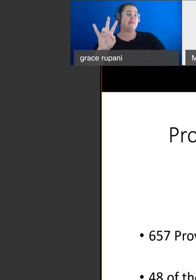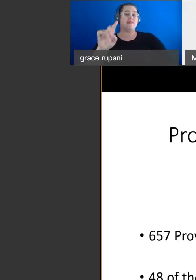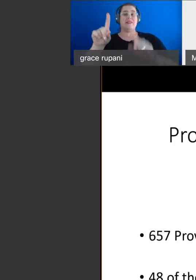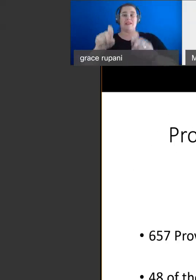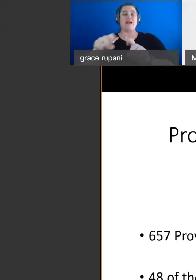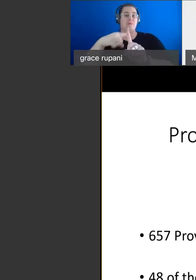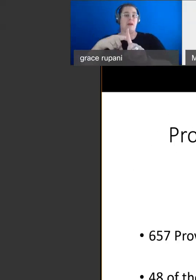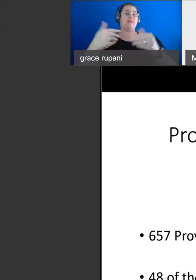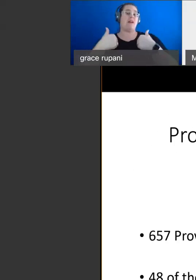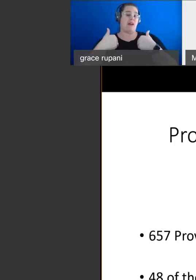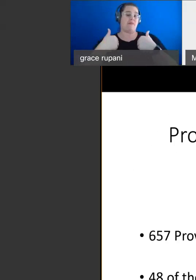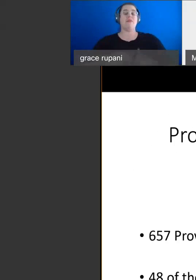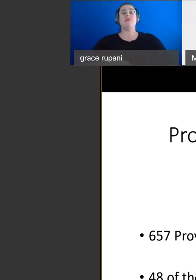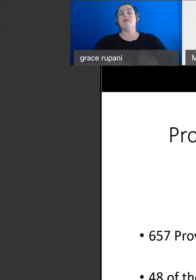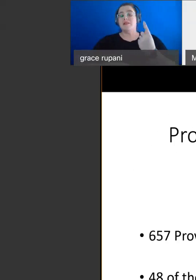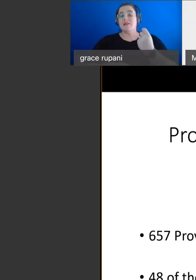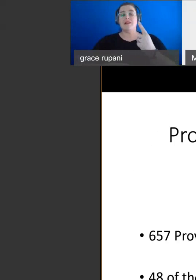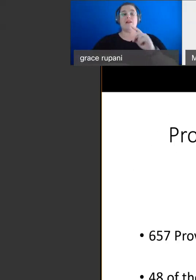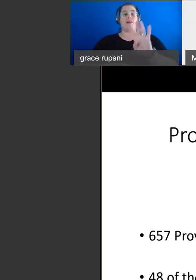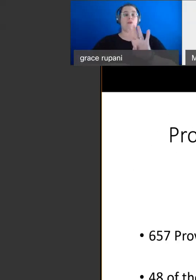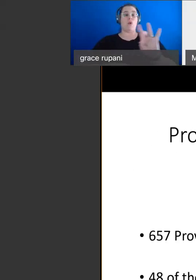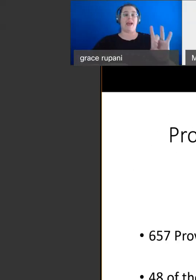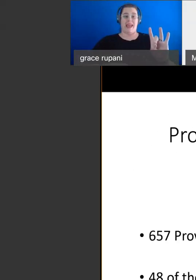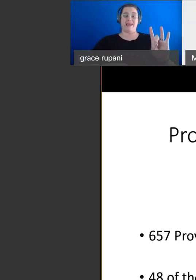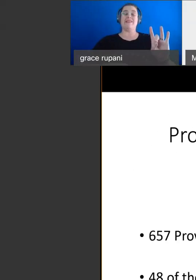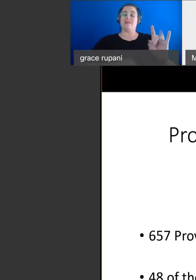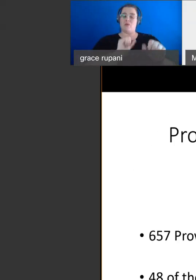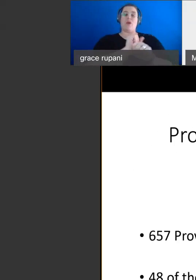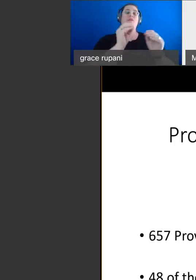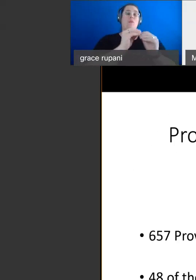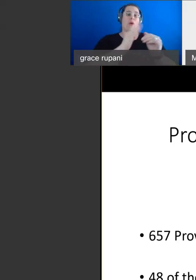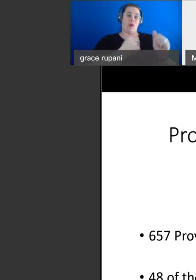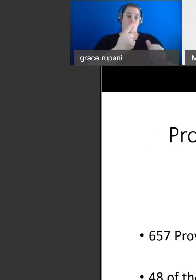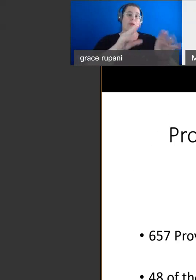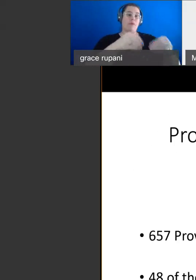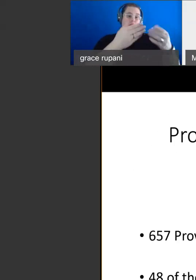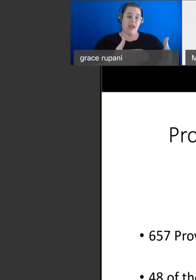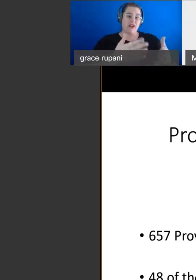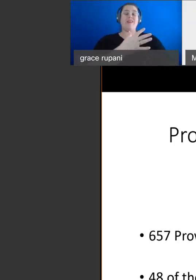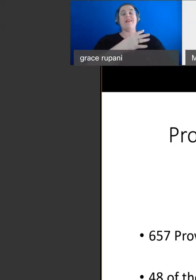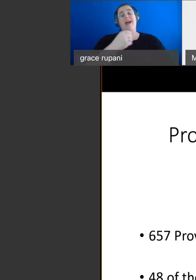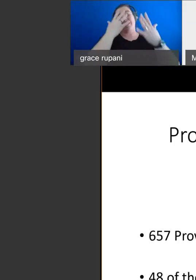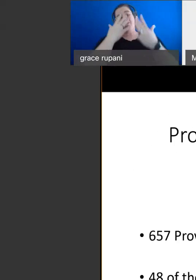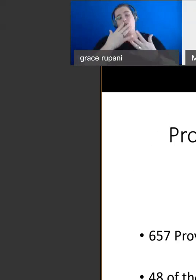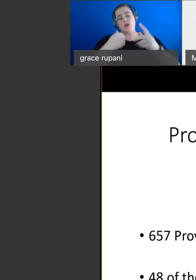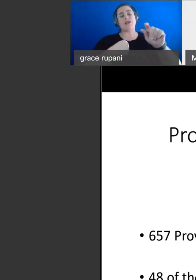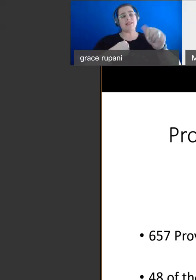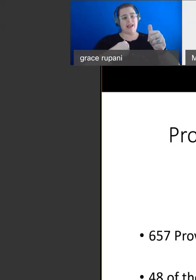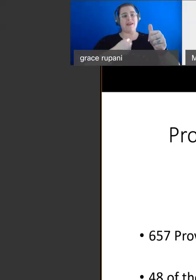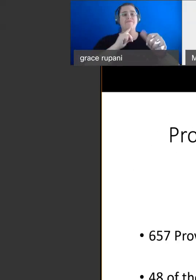of this staff work for more than one provider, and sadly, 10 provider staff have died from